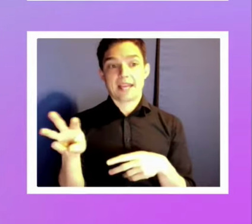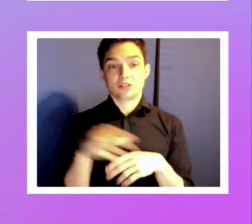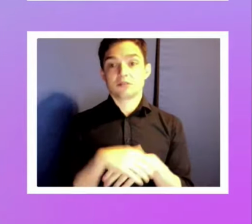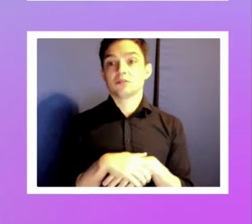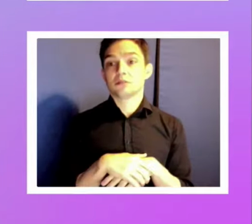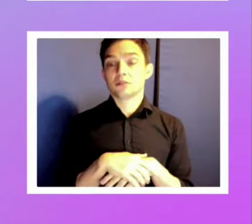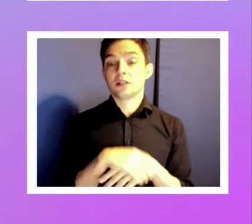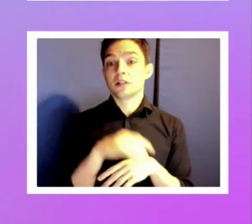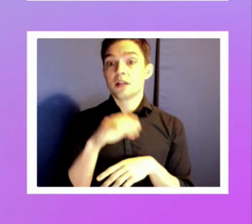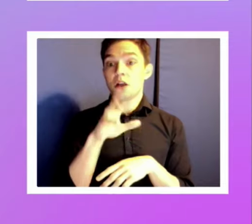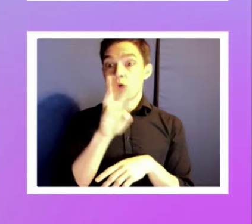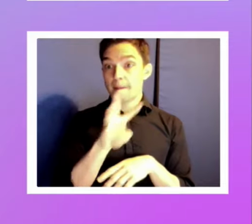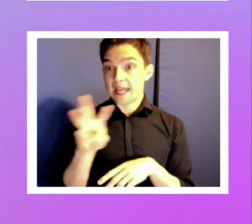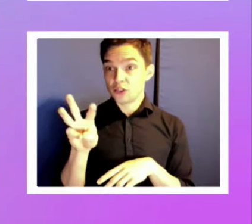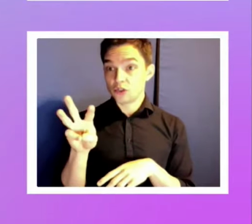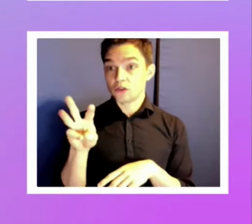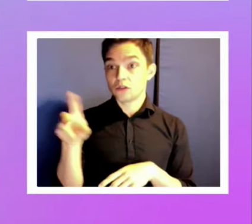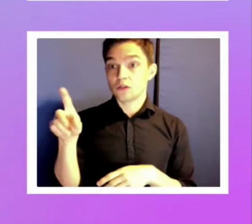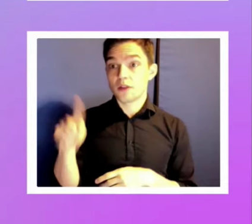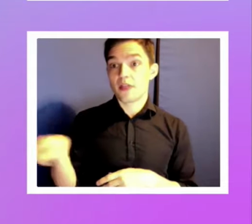page has in